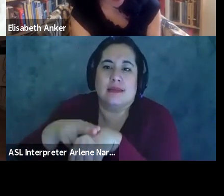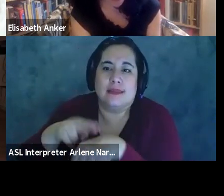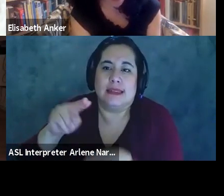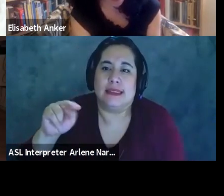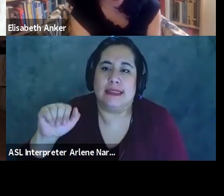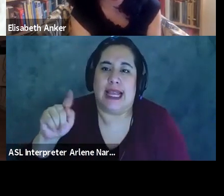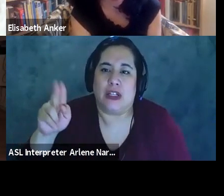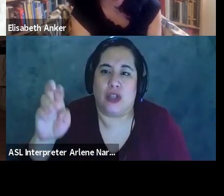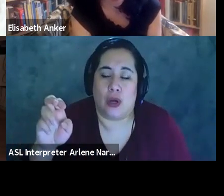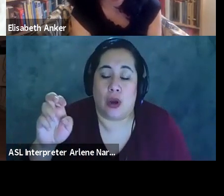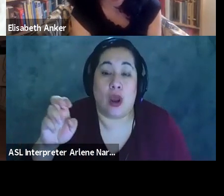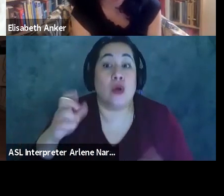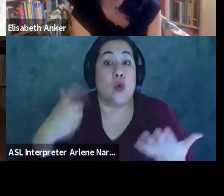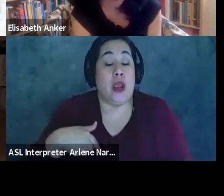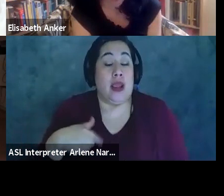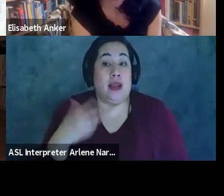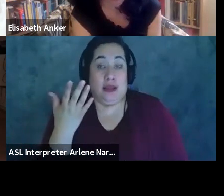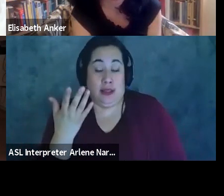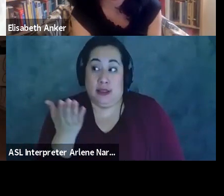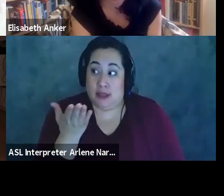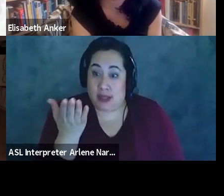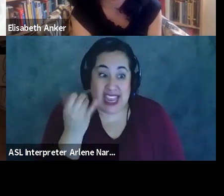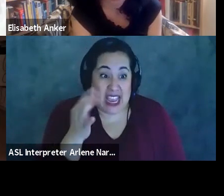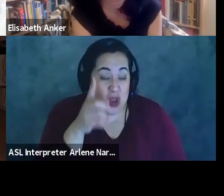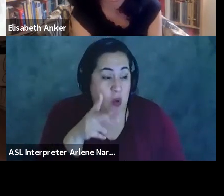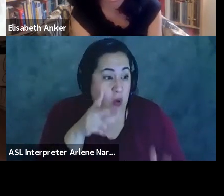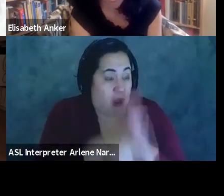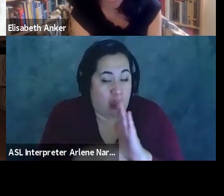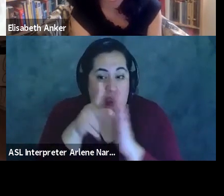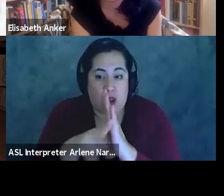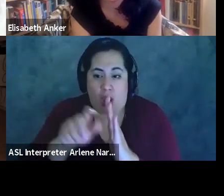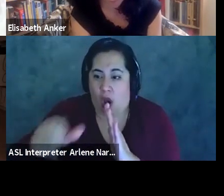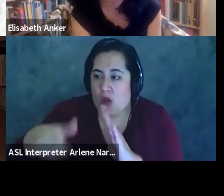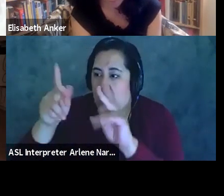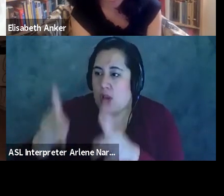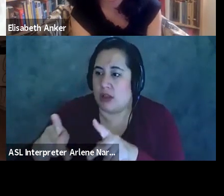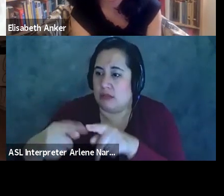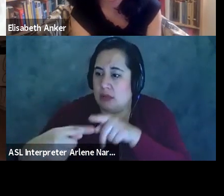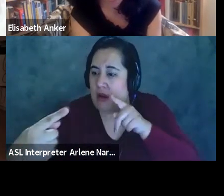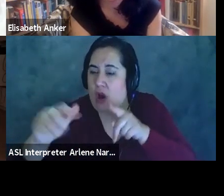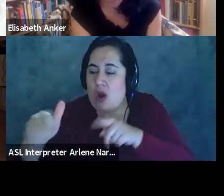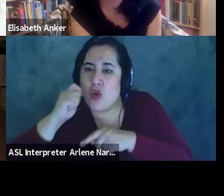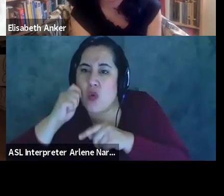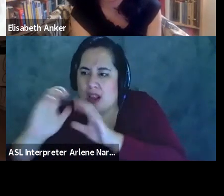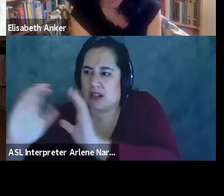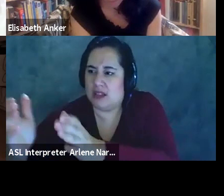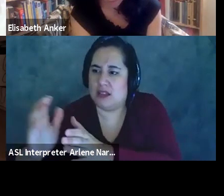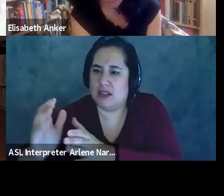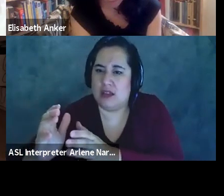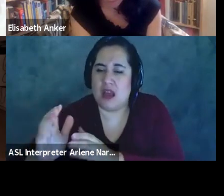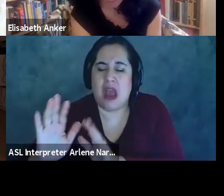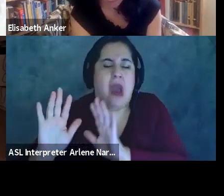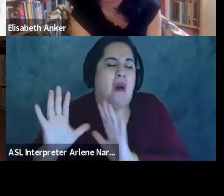And the supposition is that if you spill the blood of another's race, this is not that